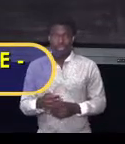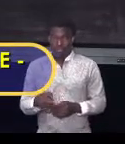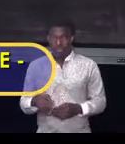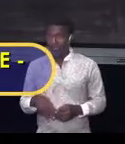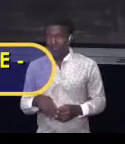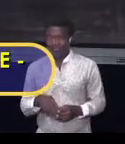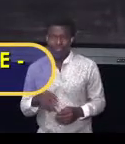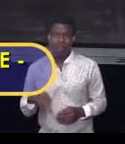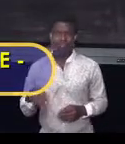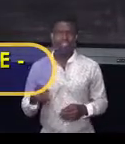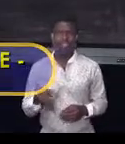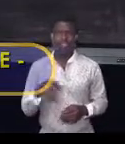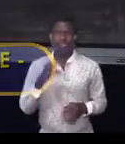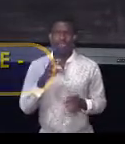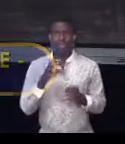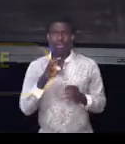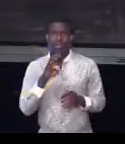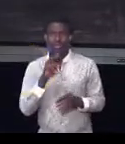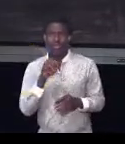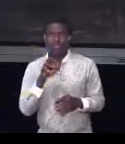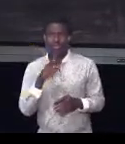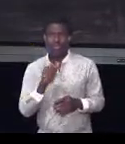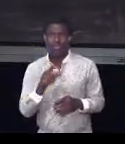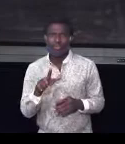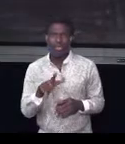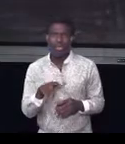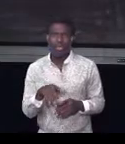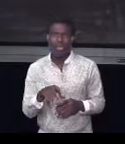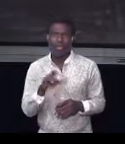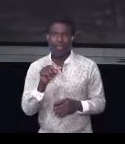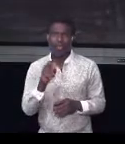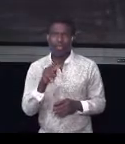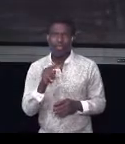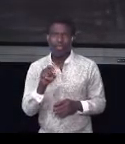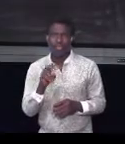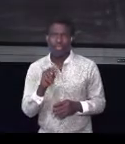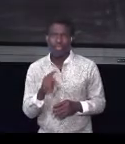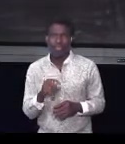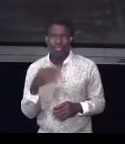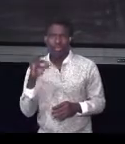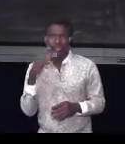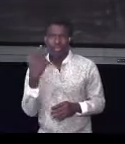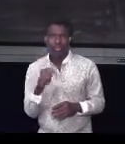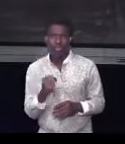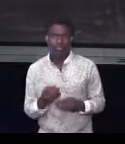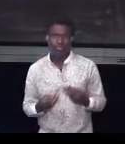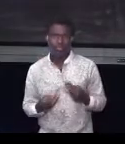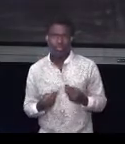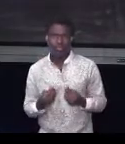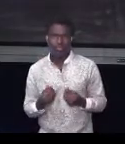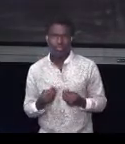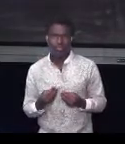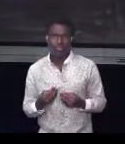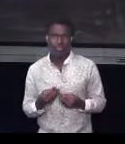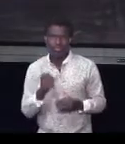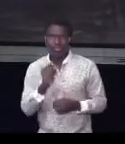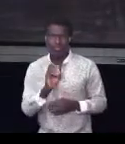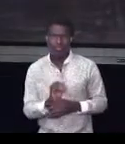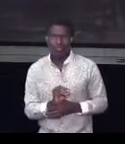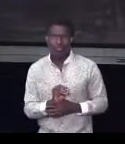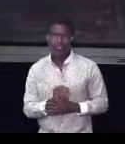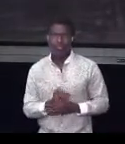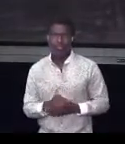the soil. They are substances that increase the mineral content of the soil.